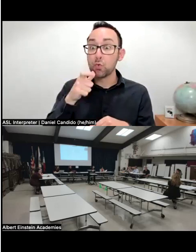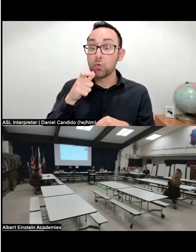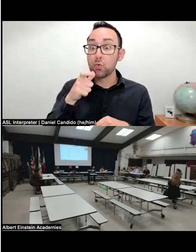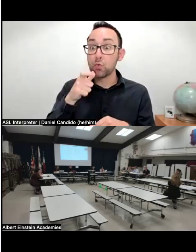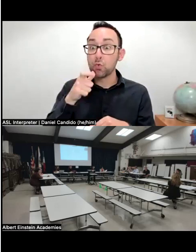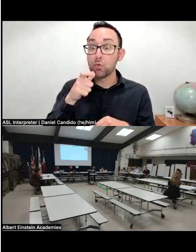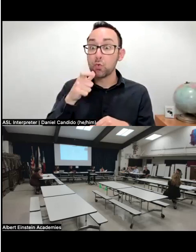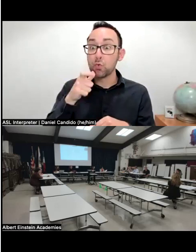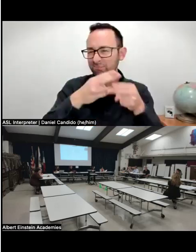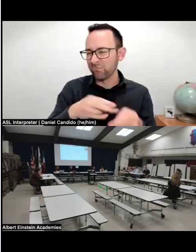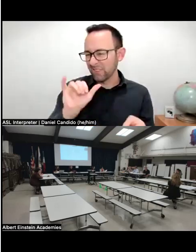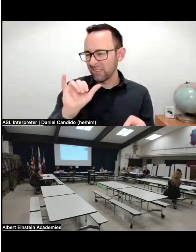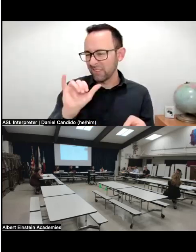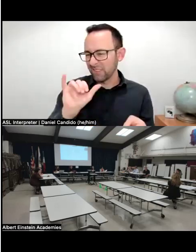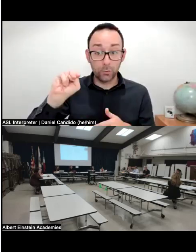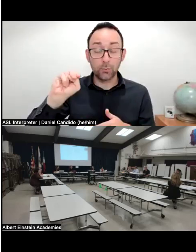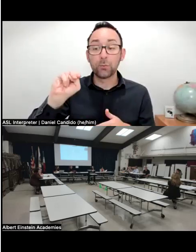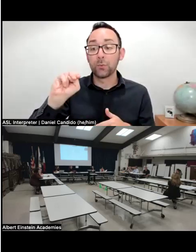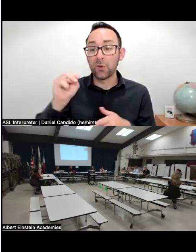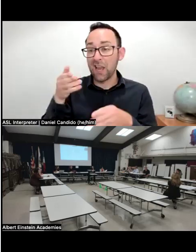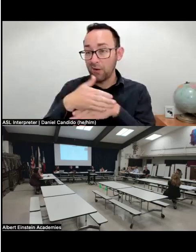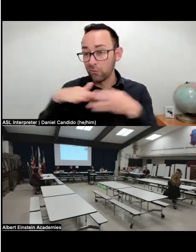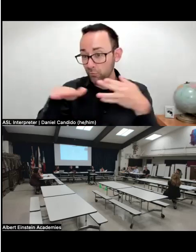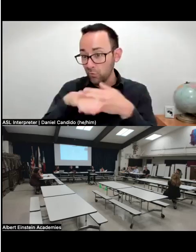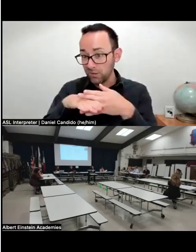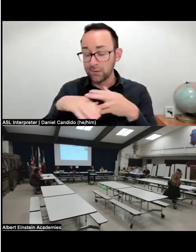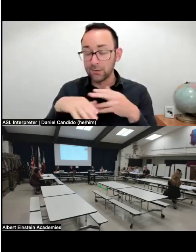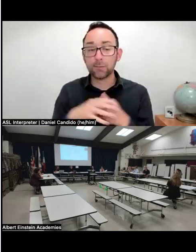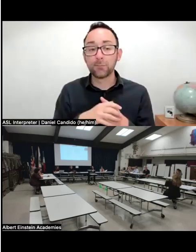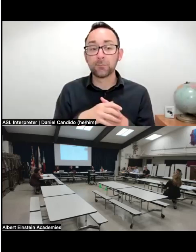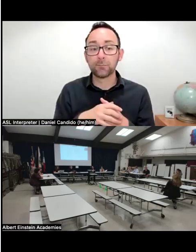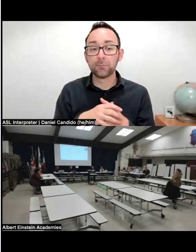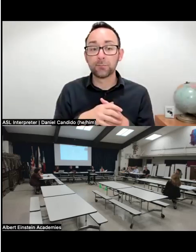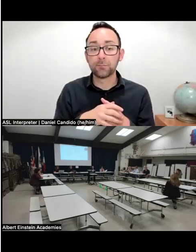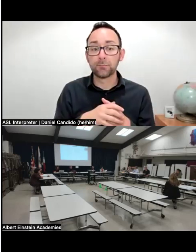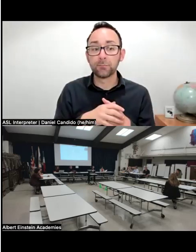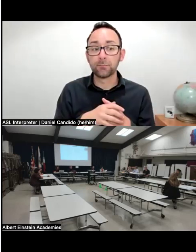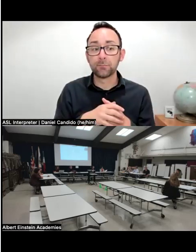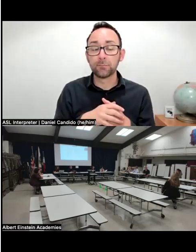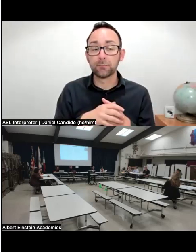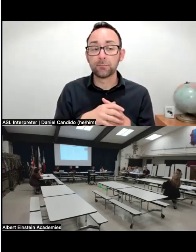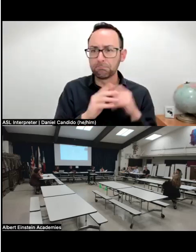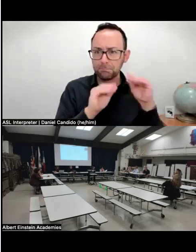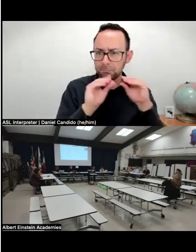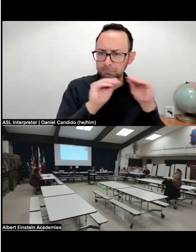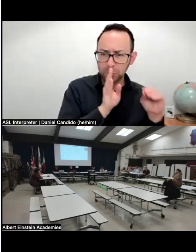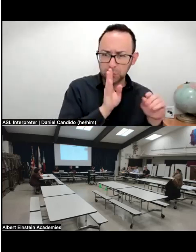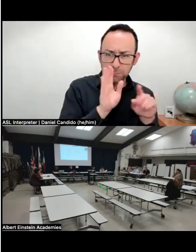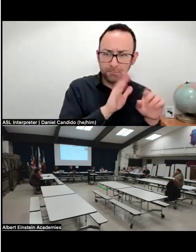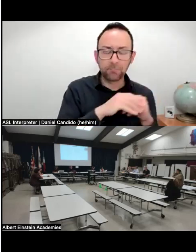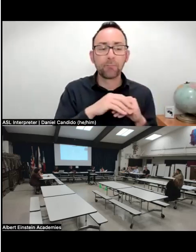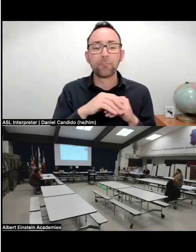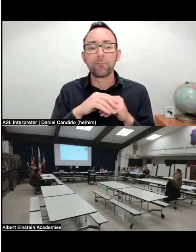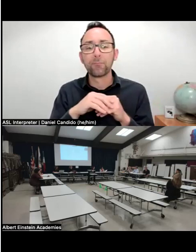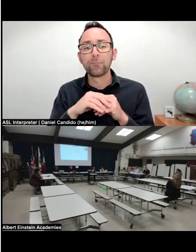January, right after break, it's killer. It's killer. And so, but while we wouldn't have a